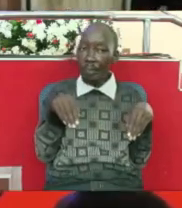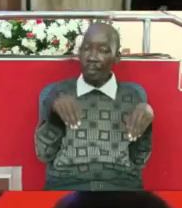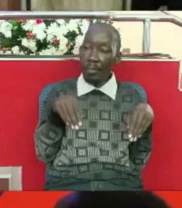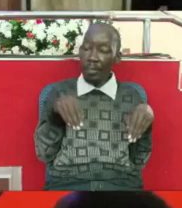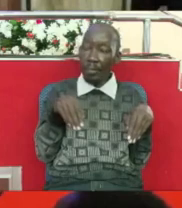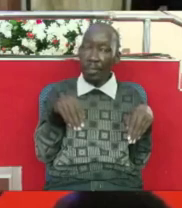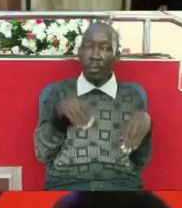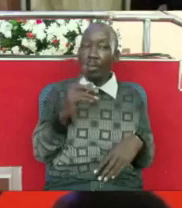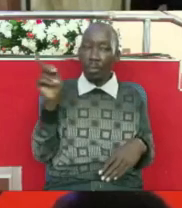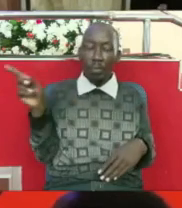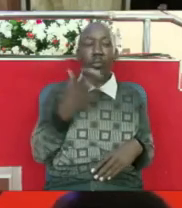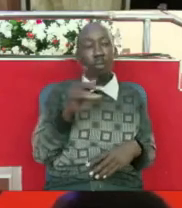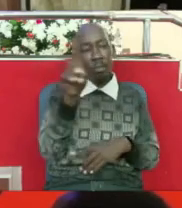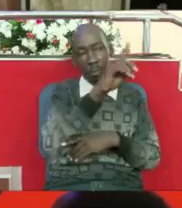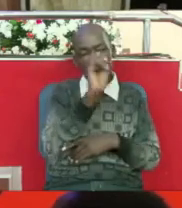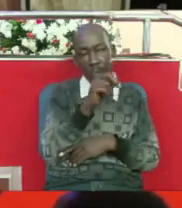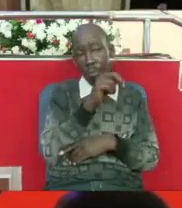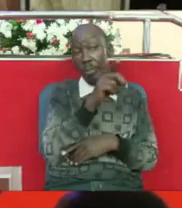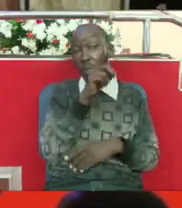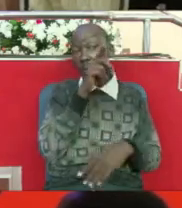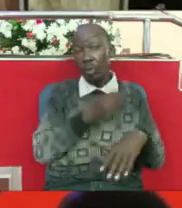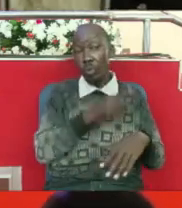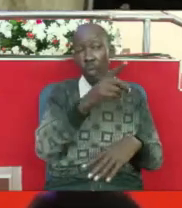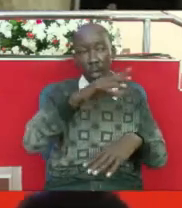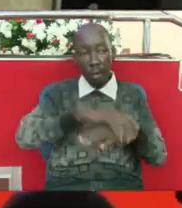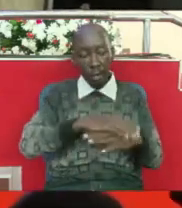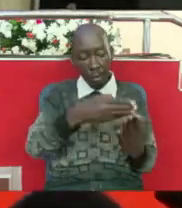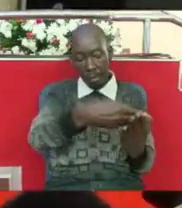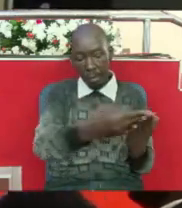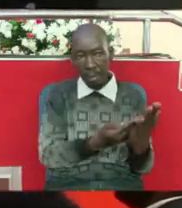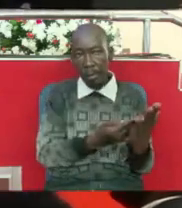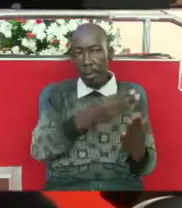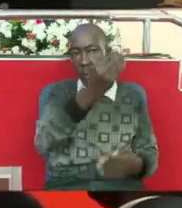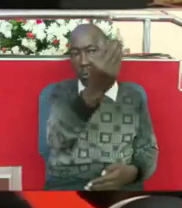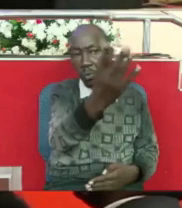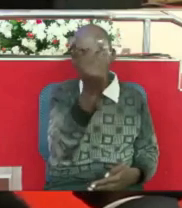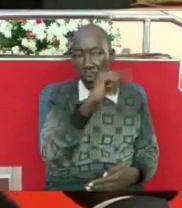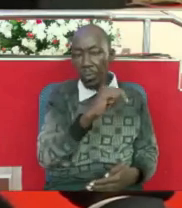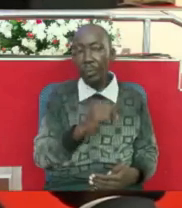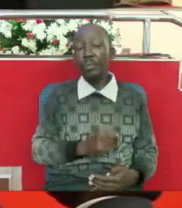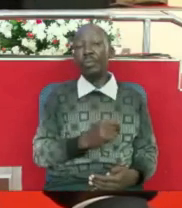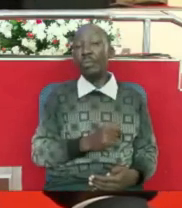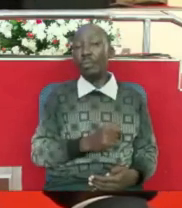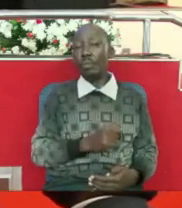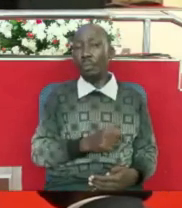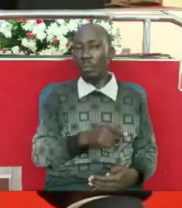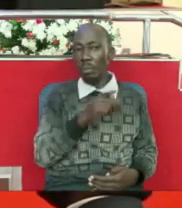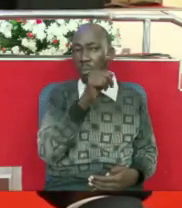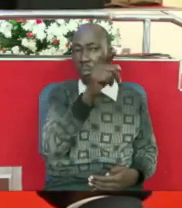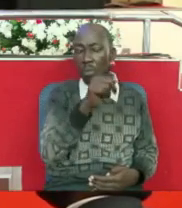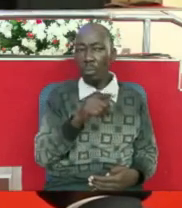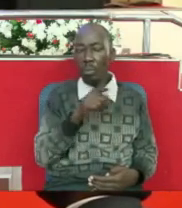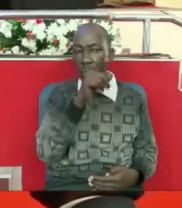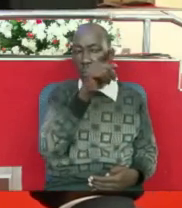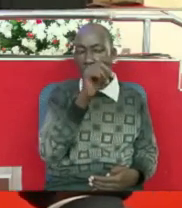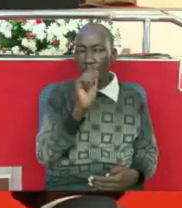Now let me ask you, once you received the receipt, ukishapata receipt nikuulize, did you own it?